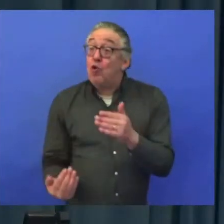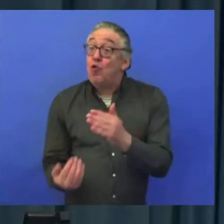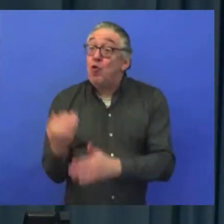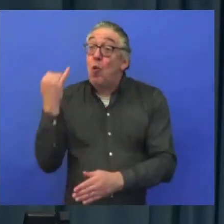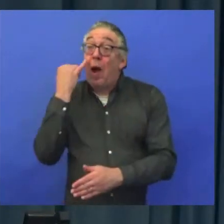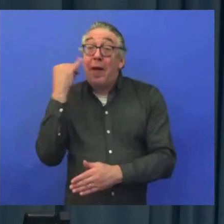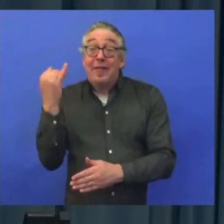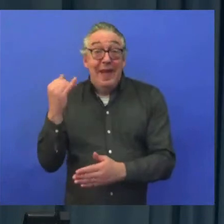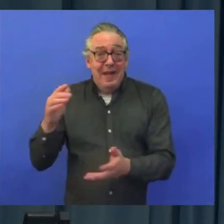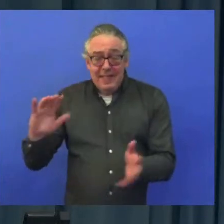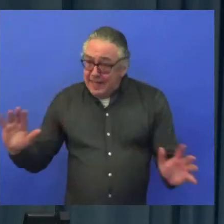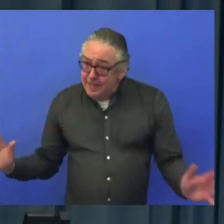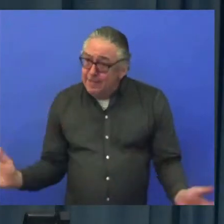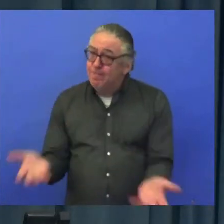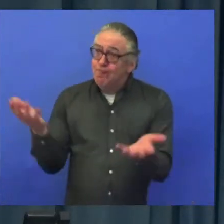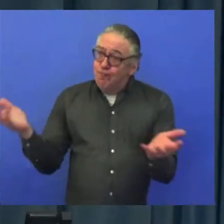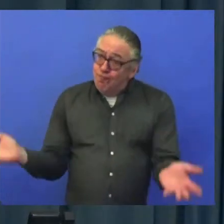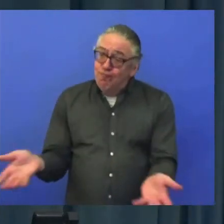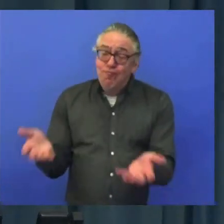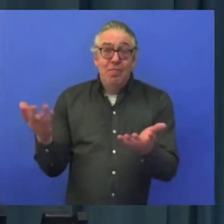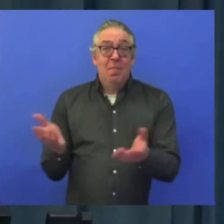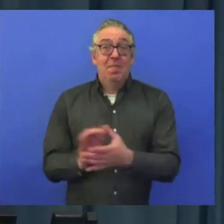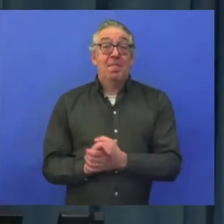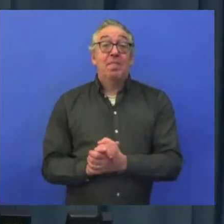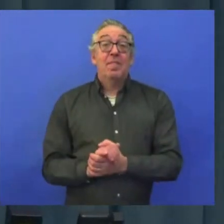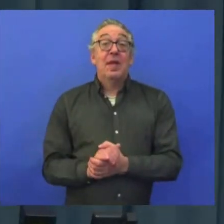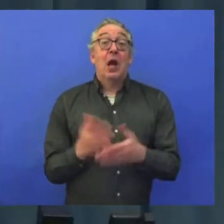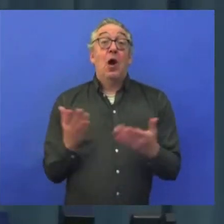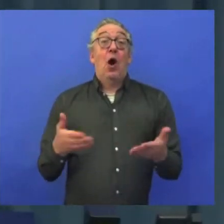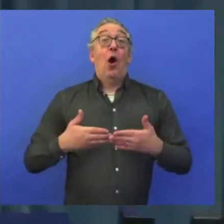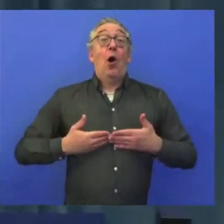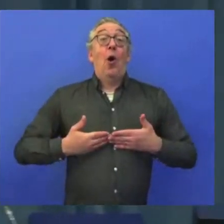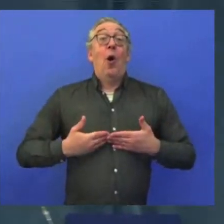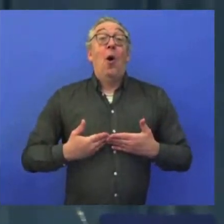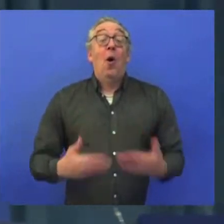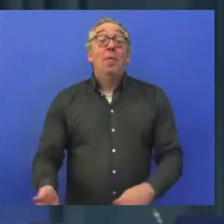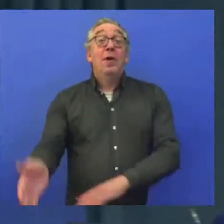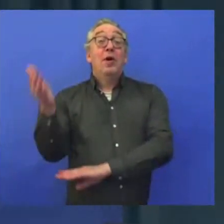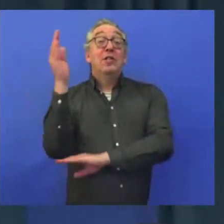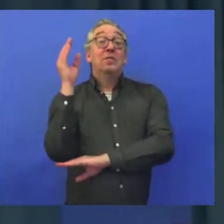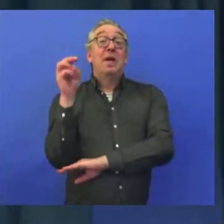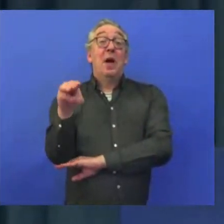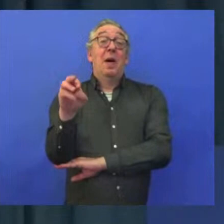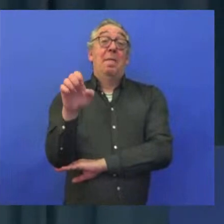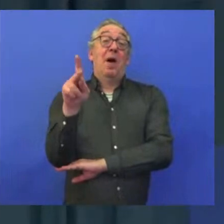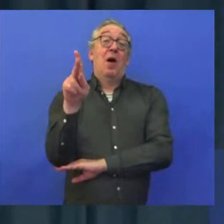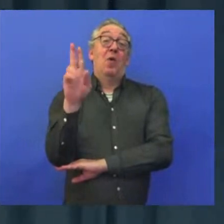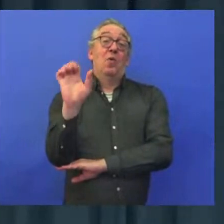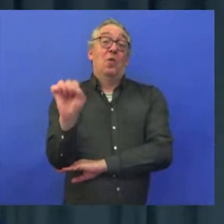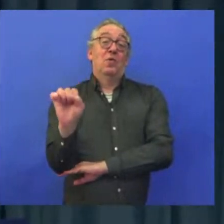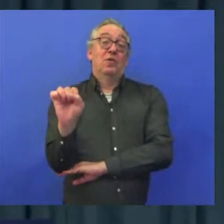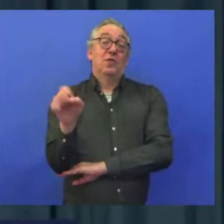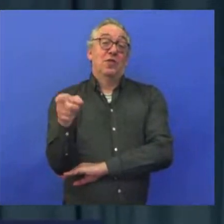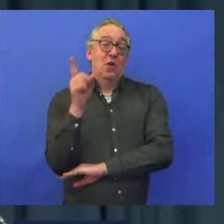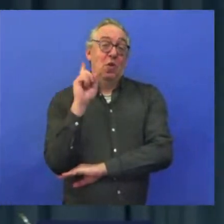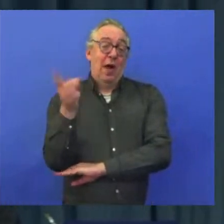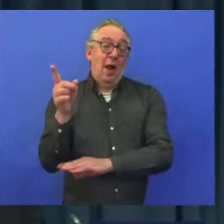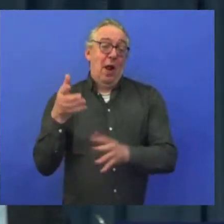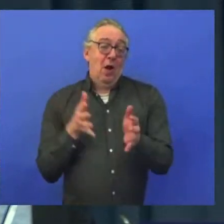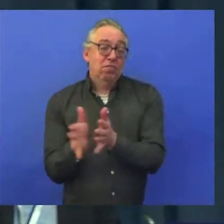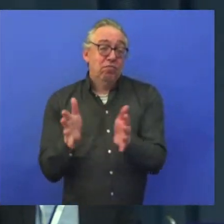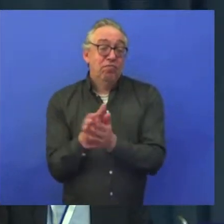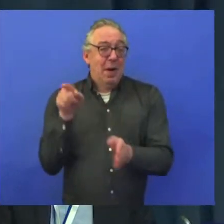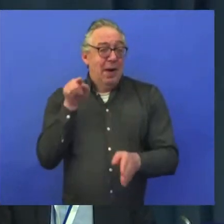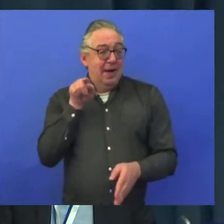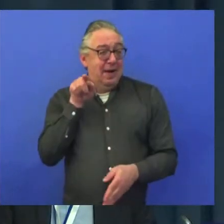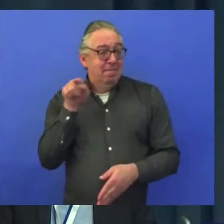our opening speakers with Markus Raffer, who is going to speak to us about his orientation technology. As somebody who